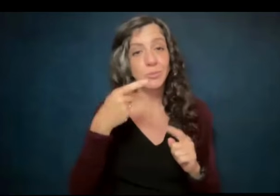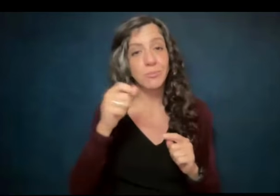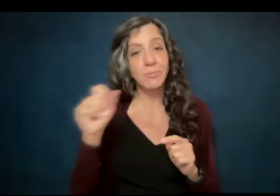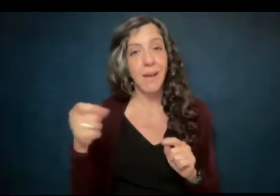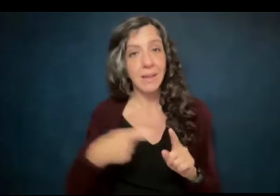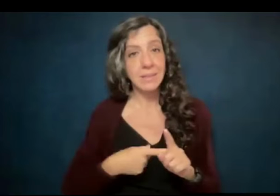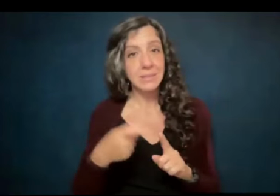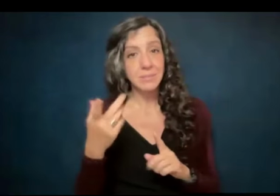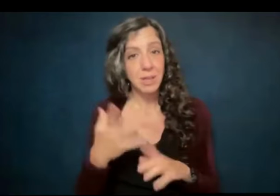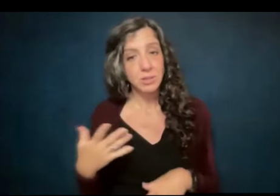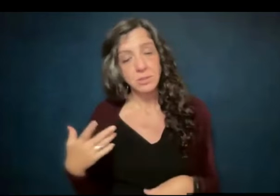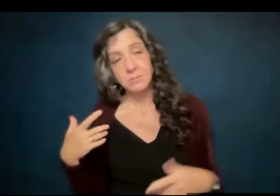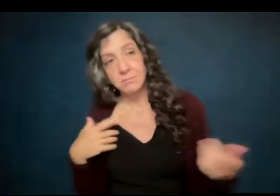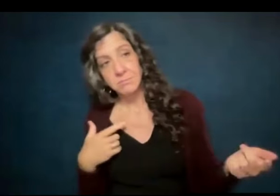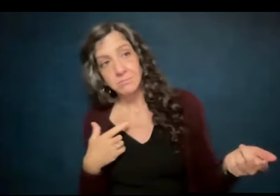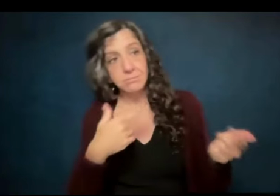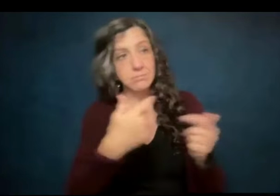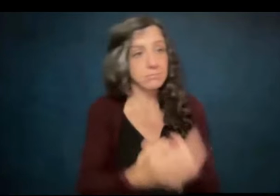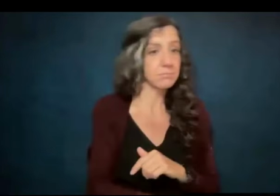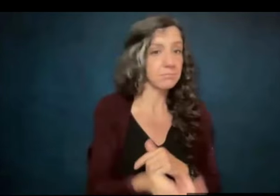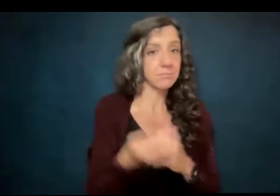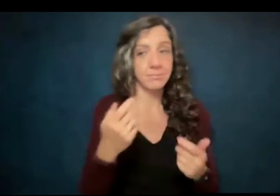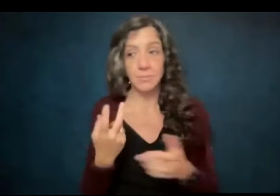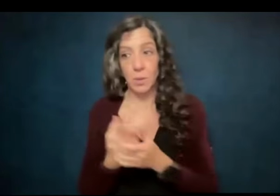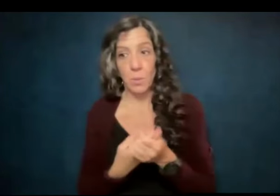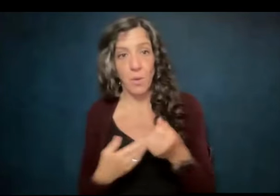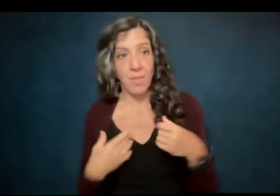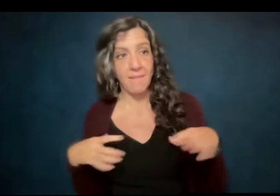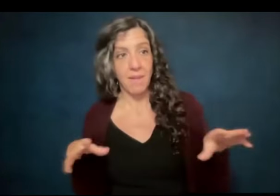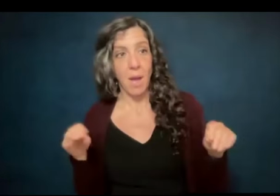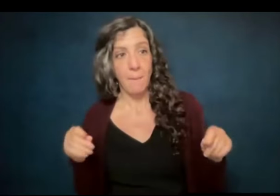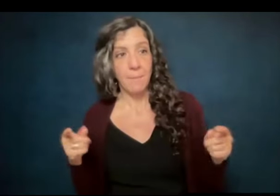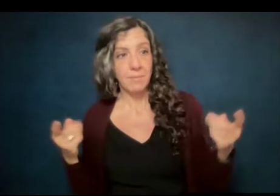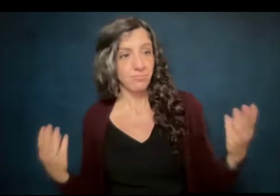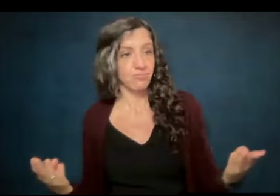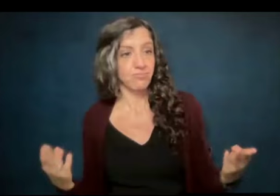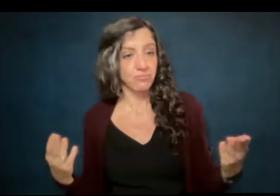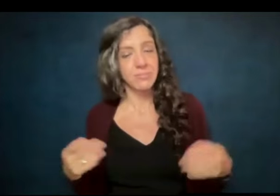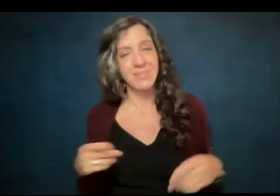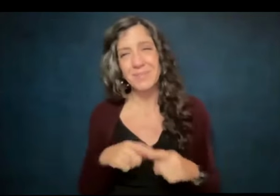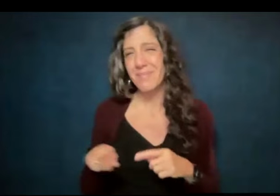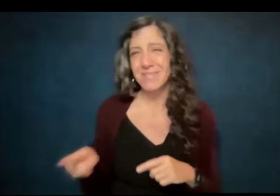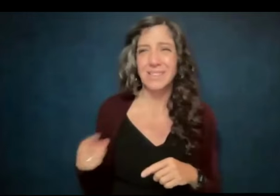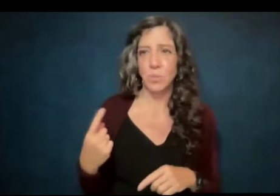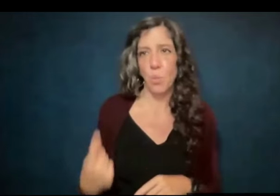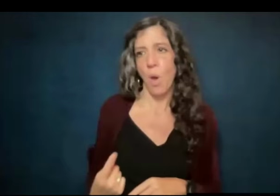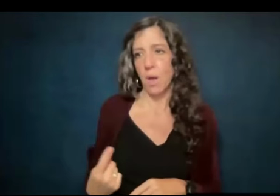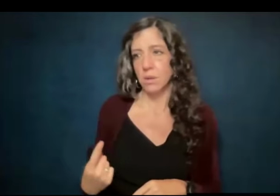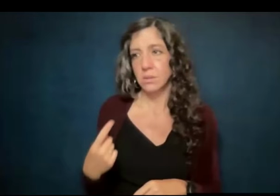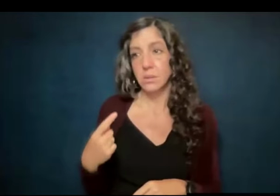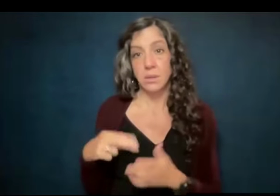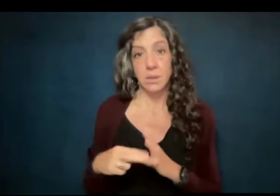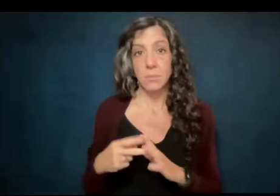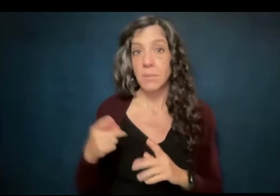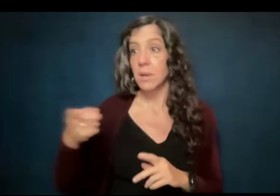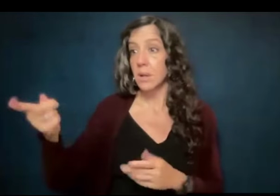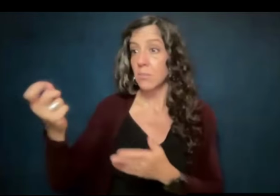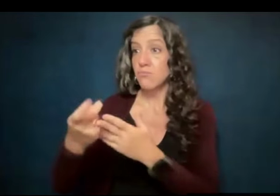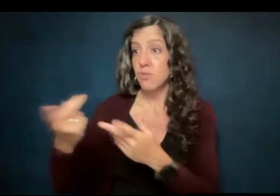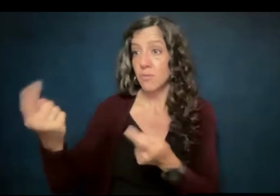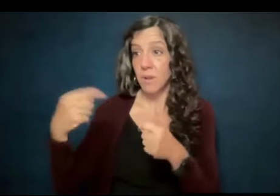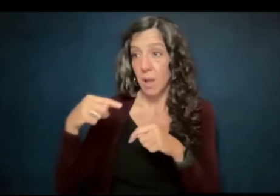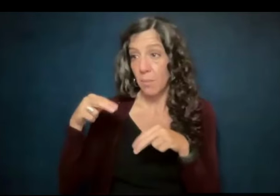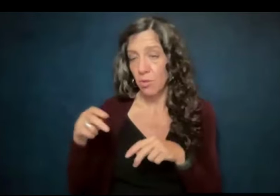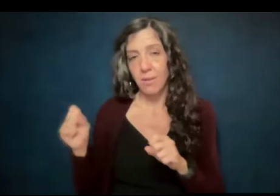and kind of go back and forth about it, each having a copy. But this sort of saves time because everyone that you give credentials to look at what you're filling